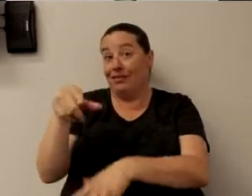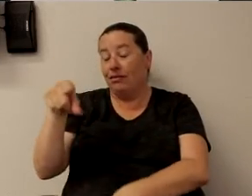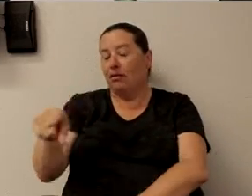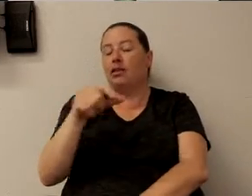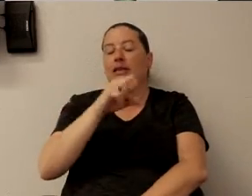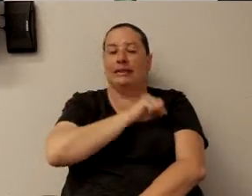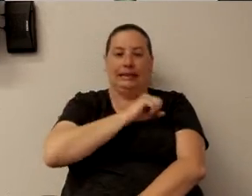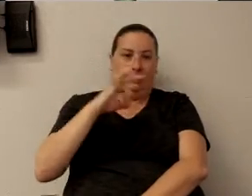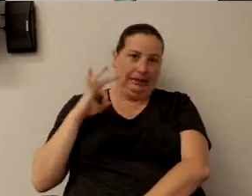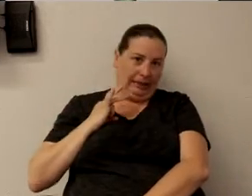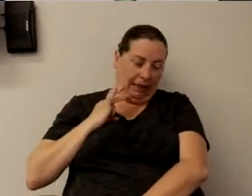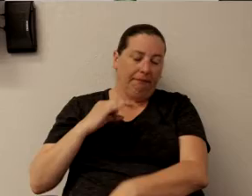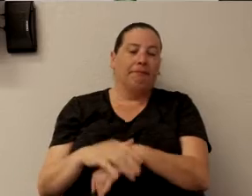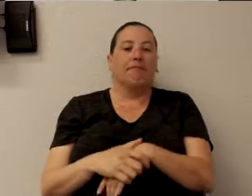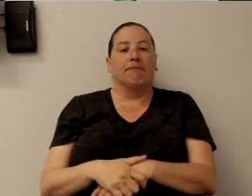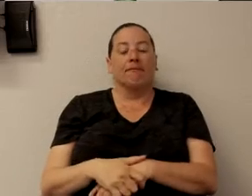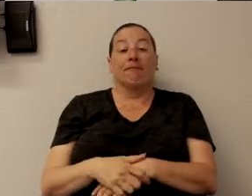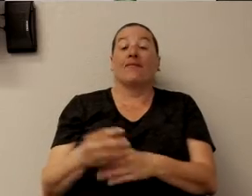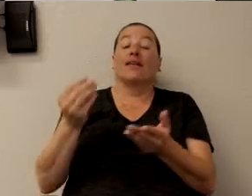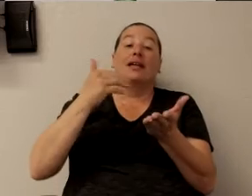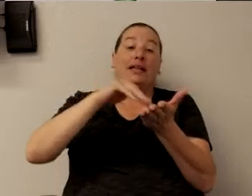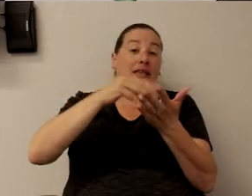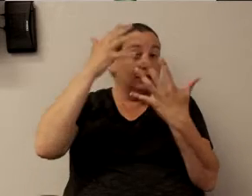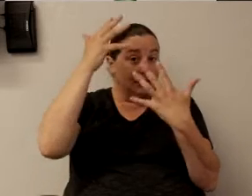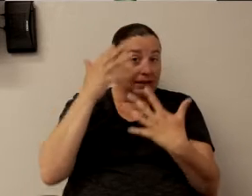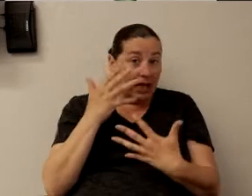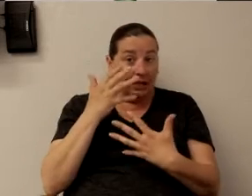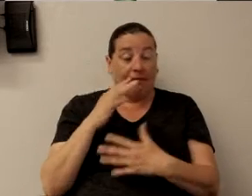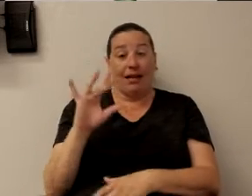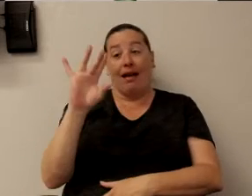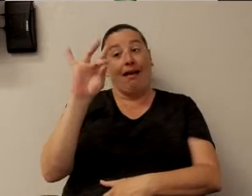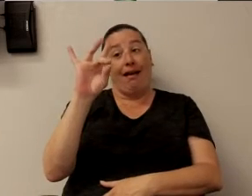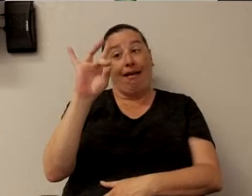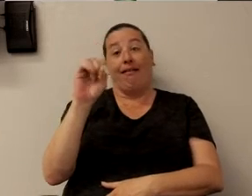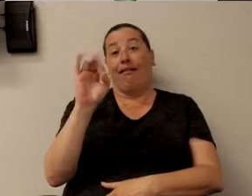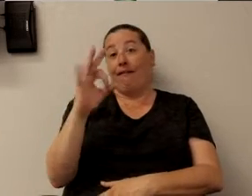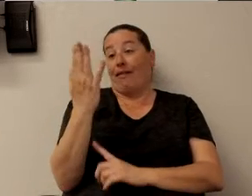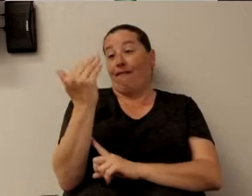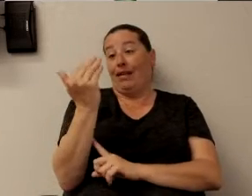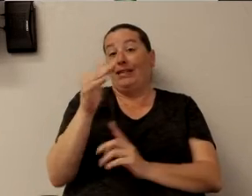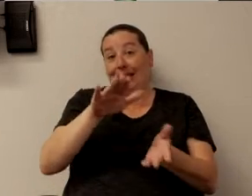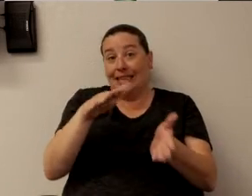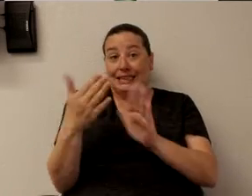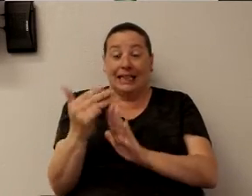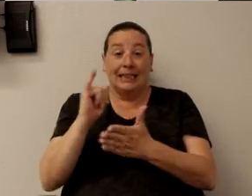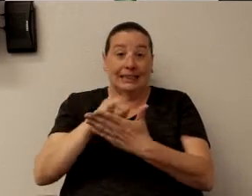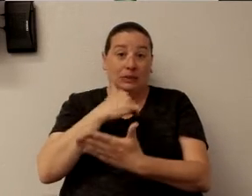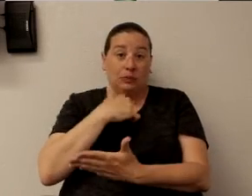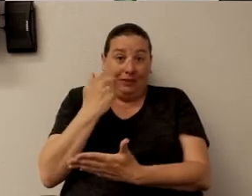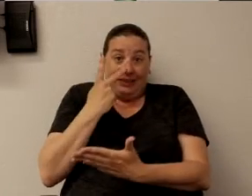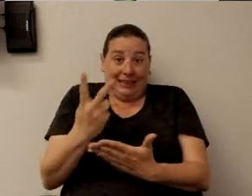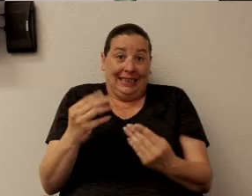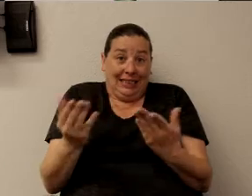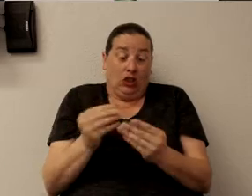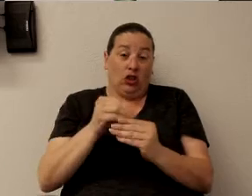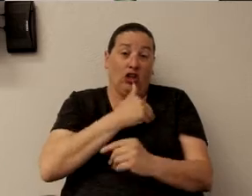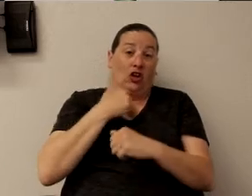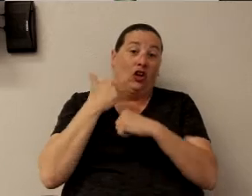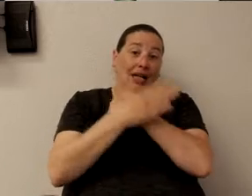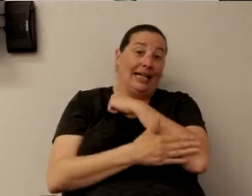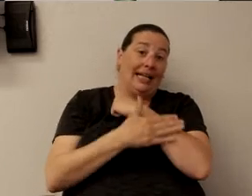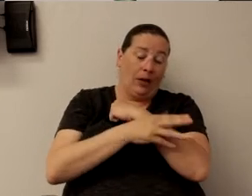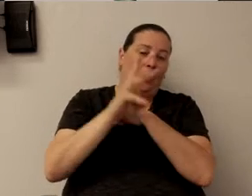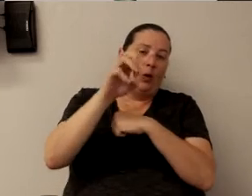members. And again, sadly, 8 of the 15 deaths that we've seen in Tulare County were Redwood